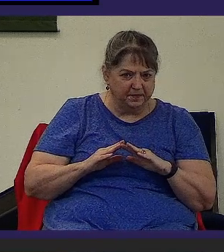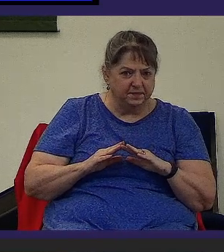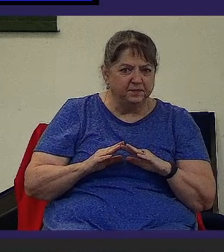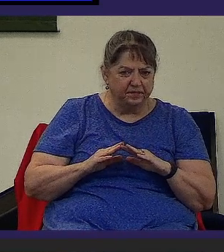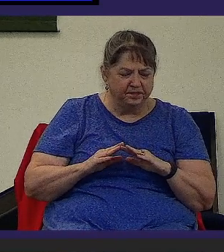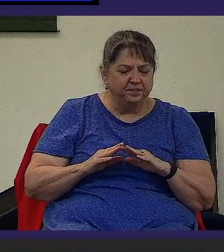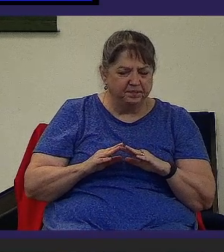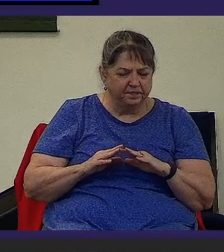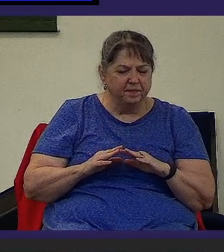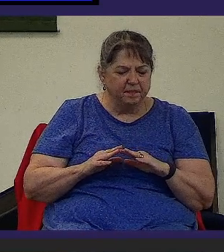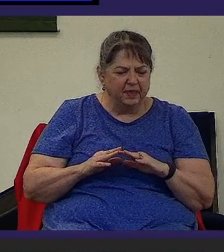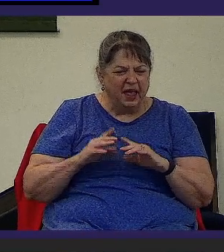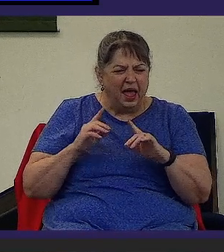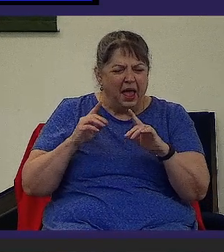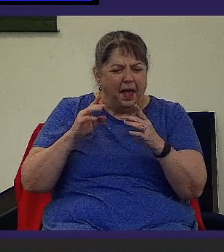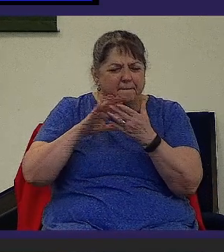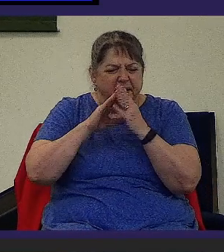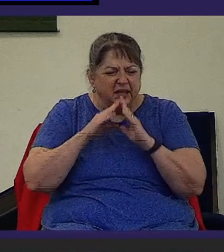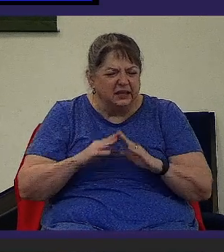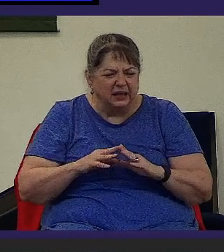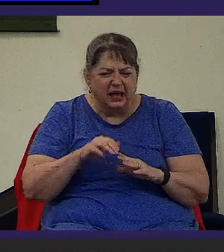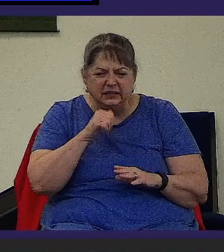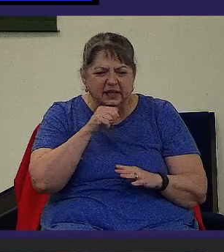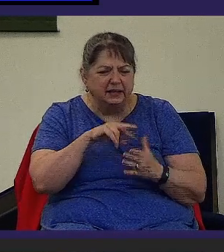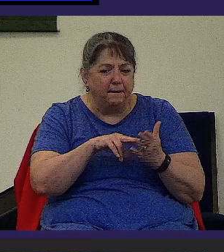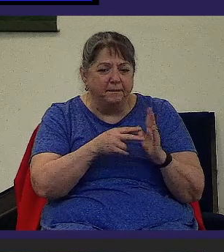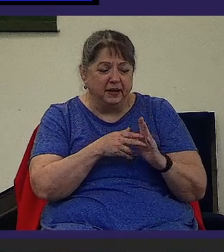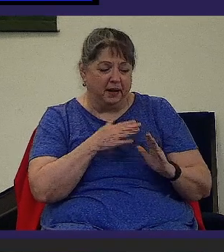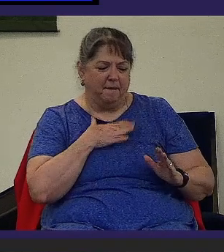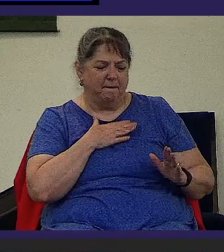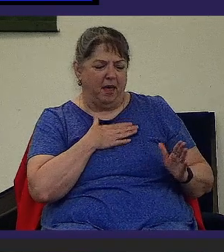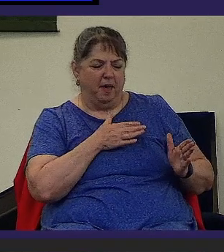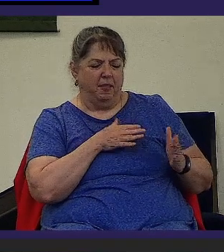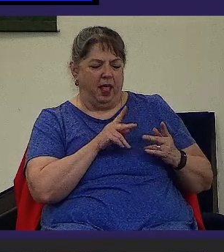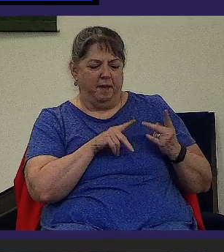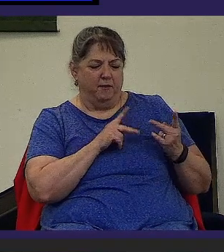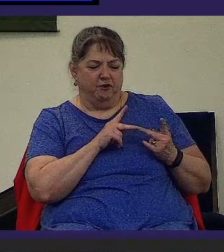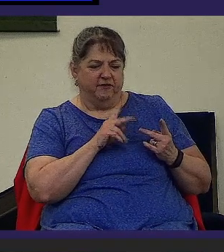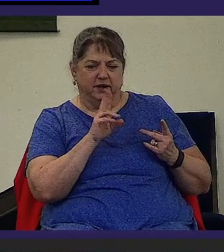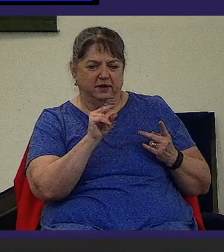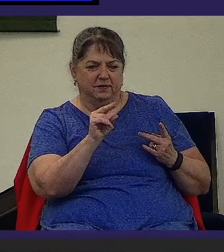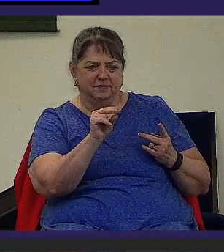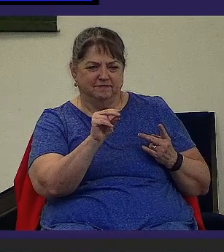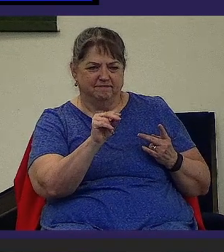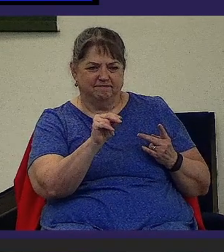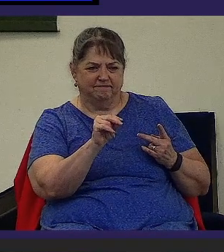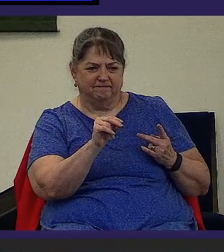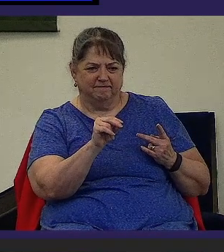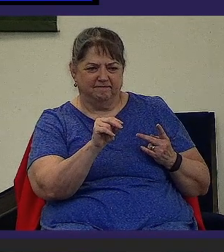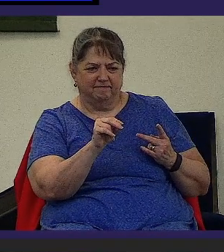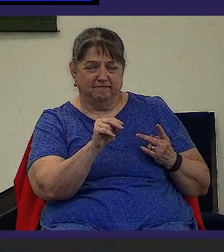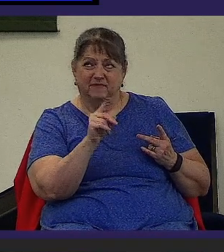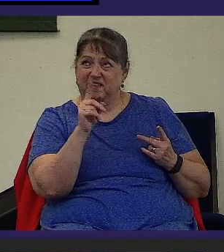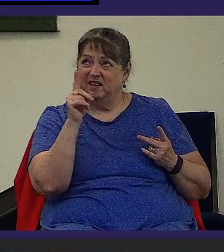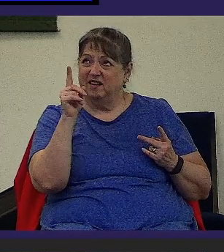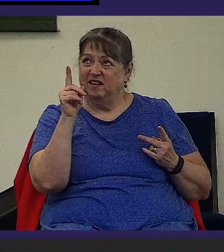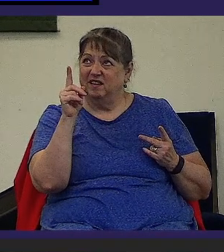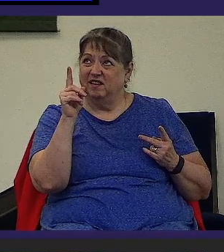it as we want peace is knowing that as we're having it is how he wants us to have it so he's there with us to take us through it